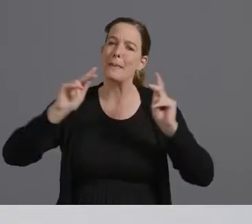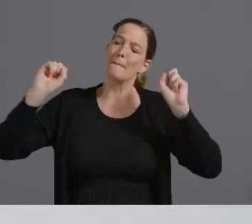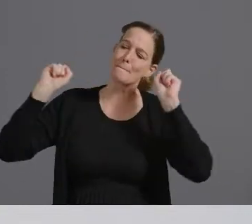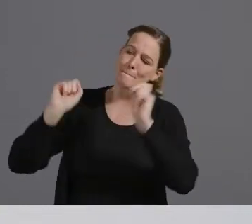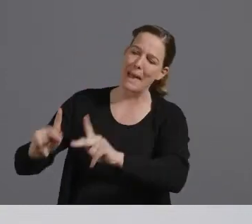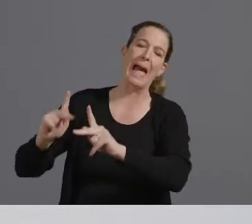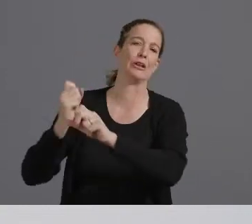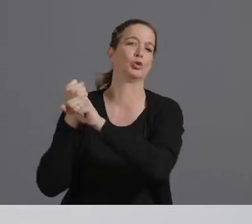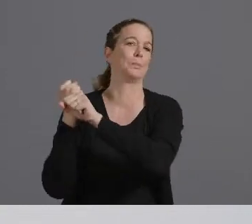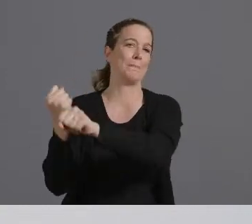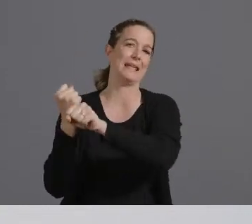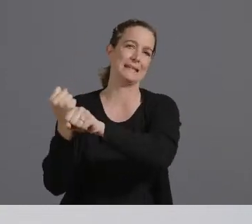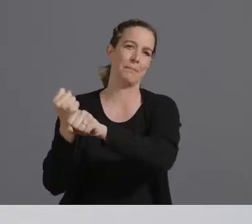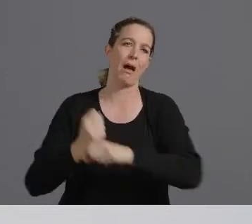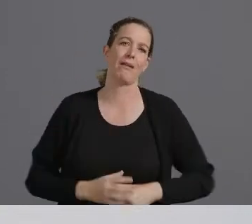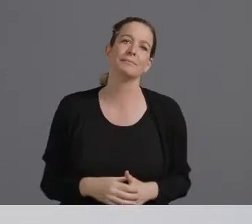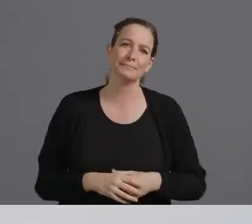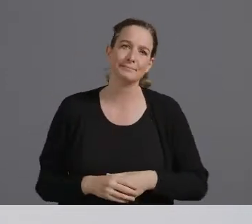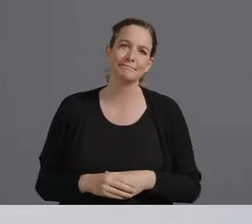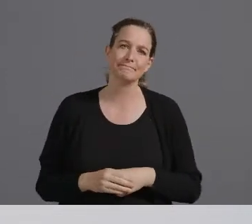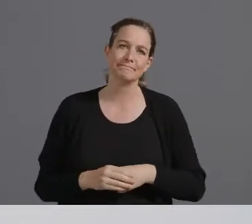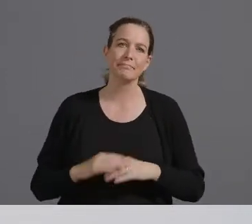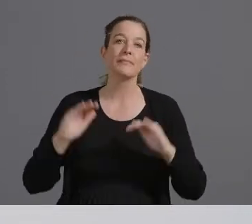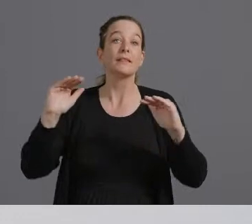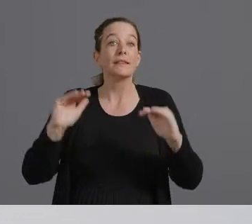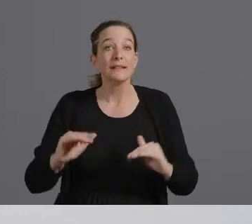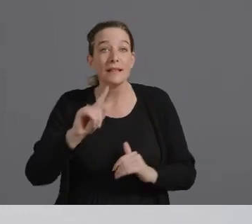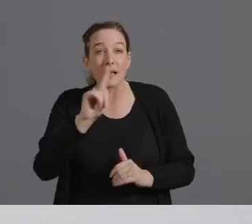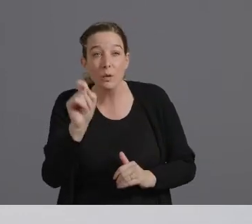up is Josh Sanders. Hi, Josh.